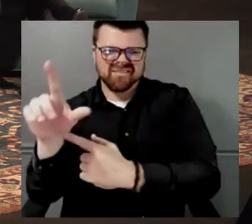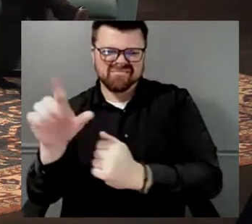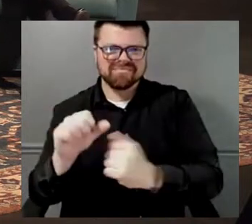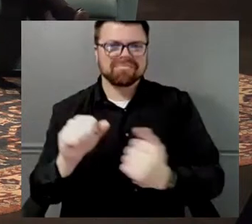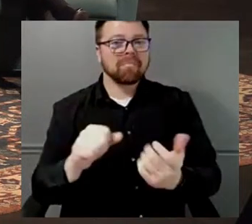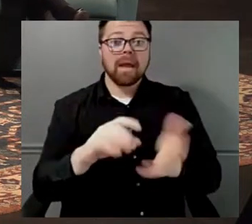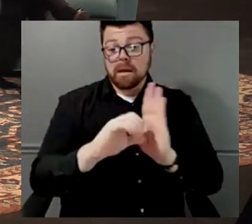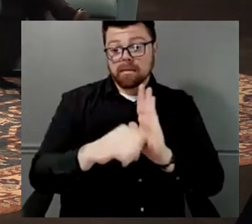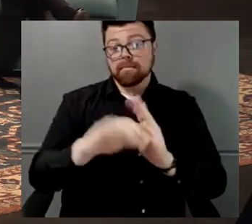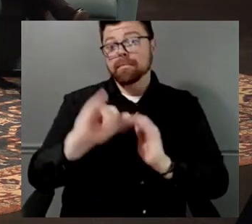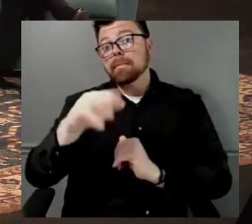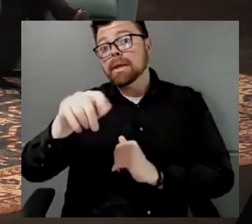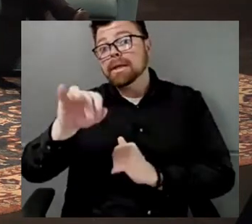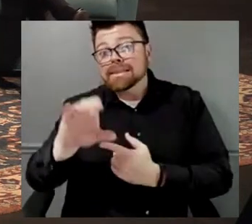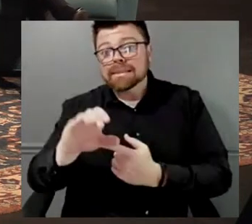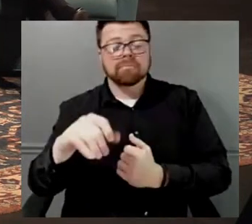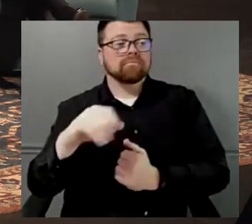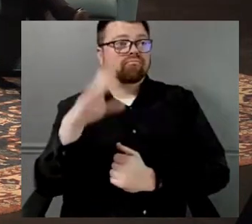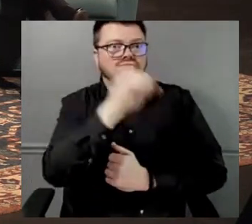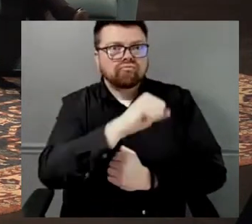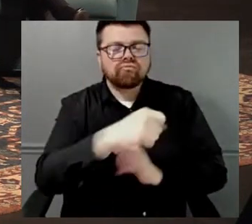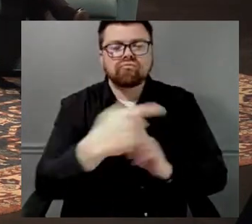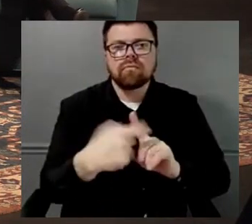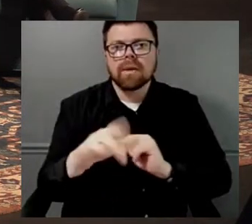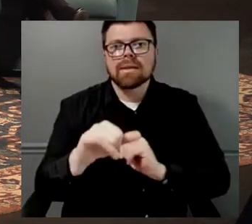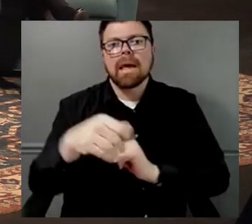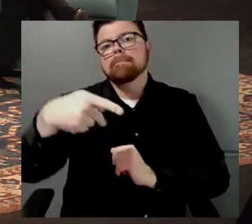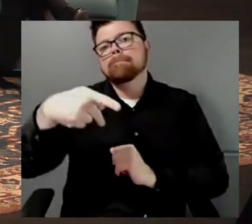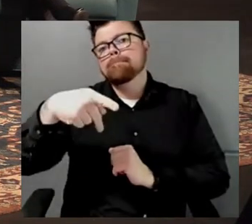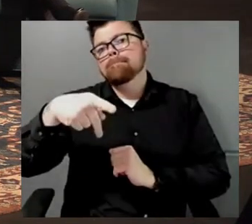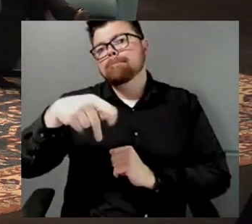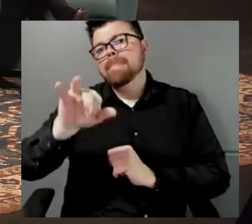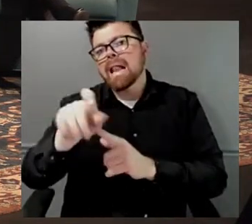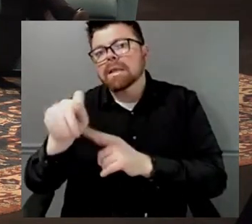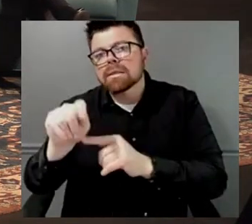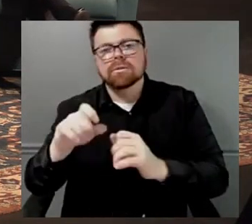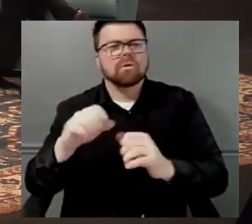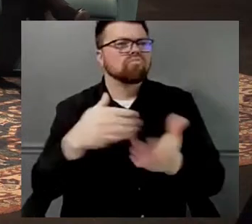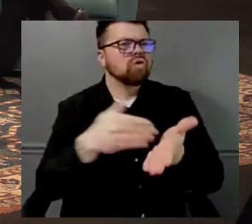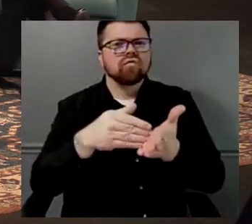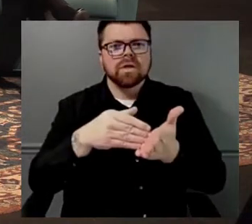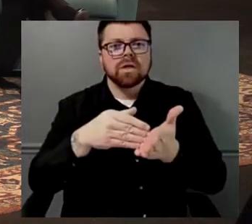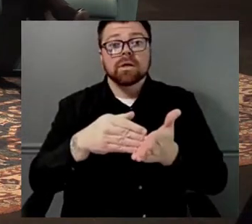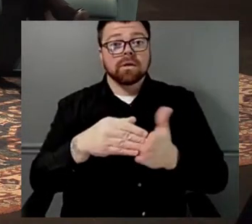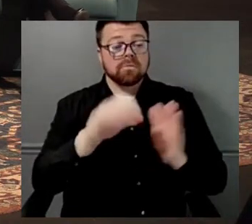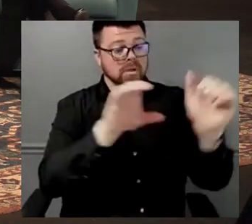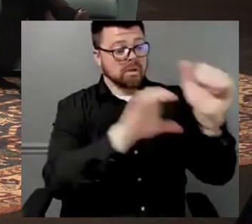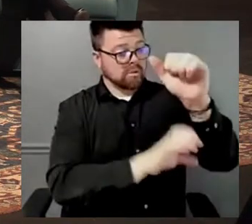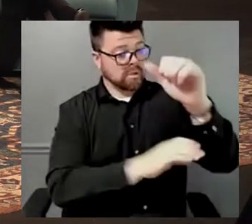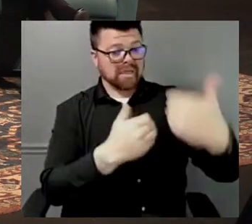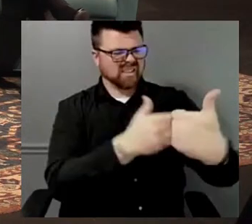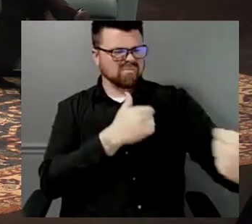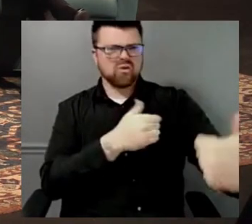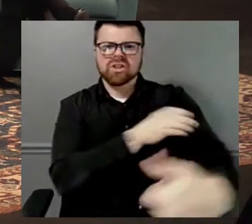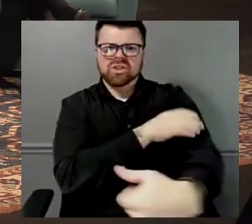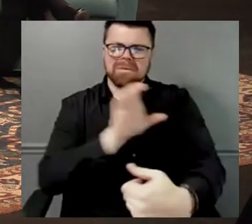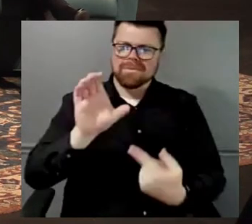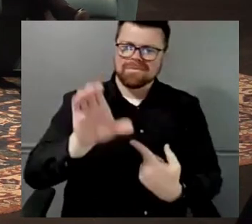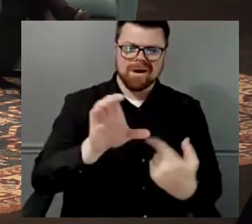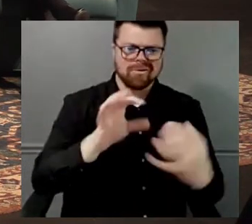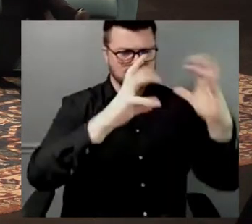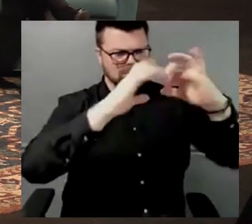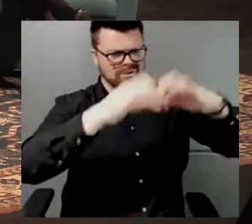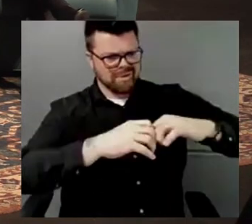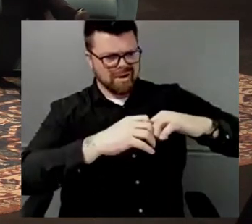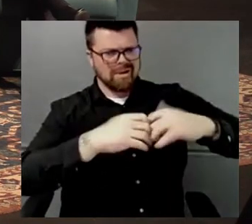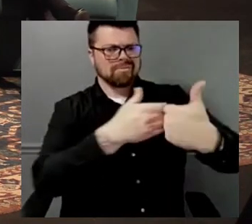that is power. Now, a lot of the conversation about the Constitution is about separation of powers, right? But I'm curious from